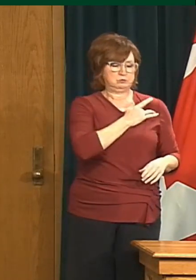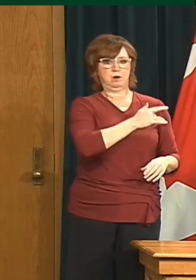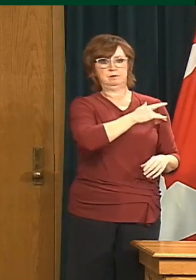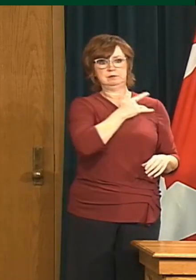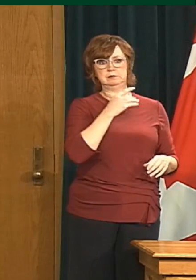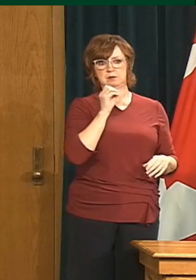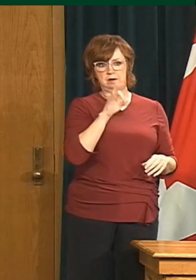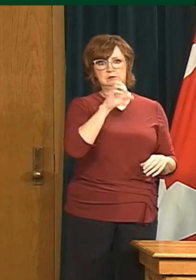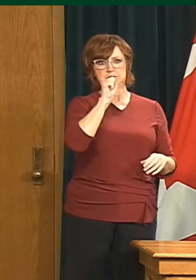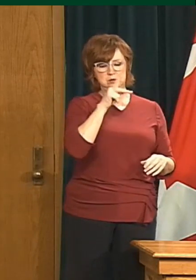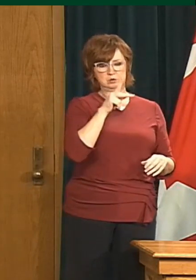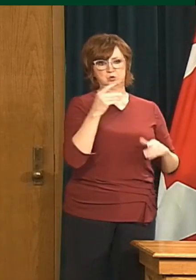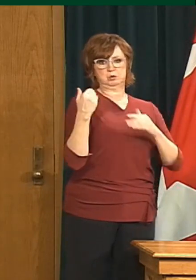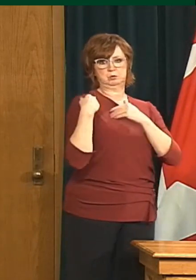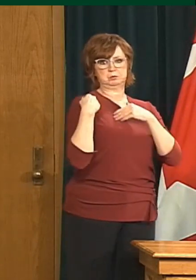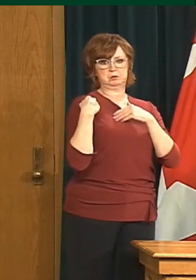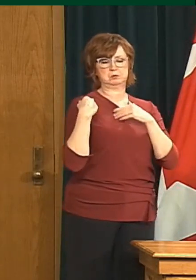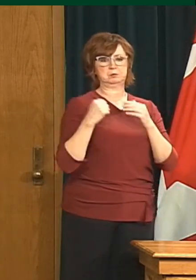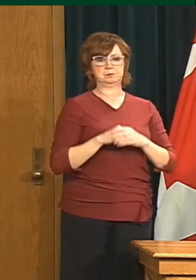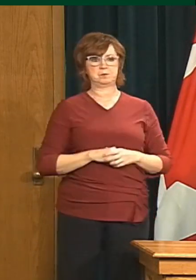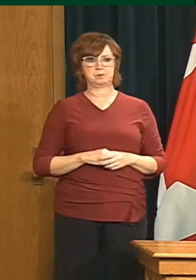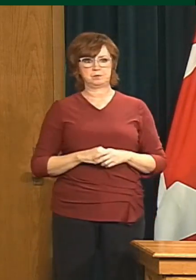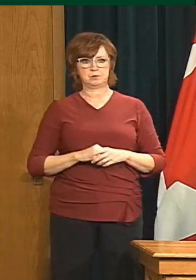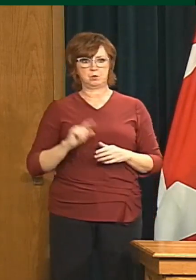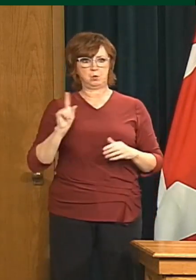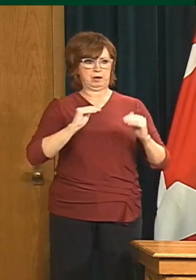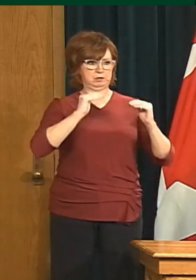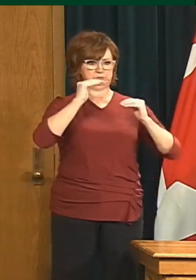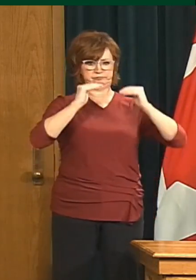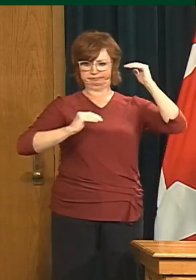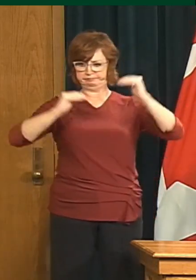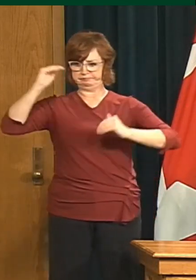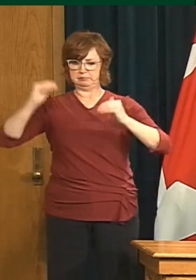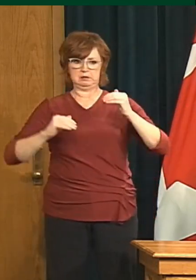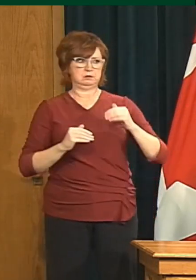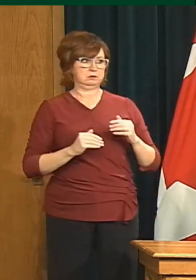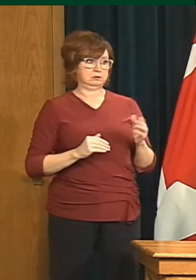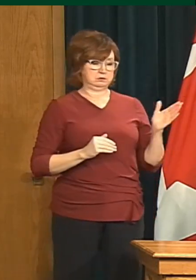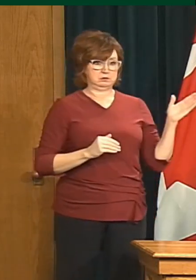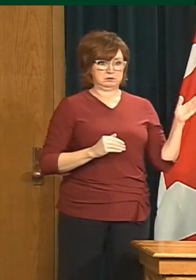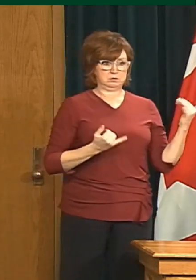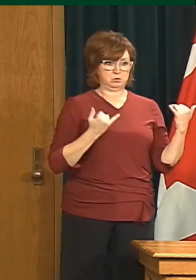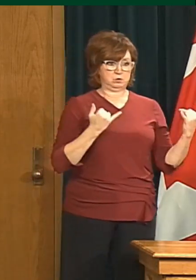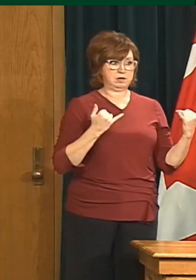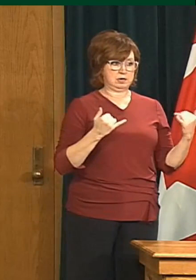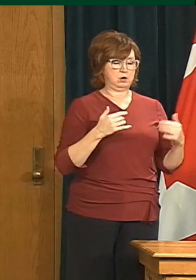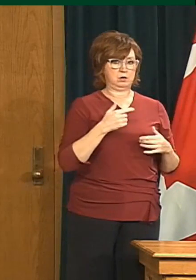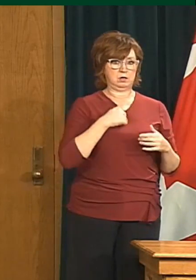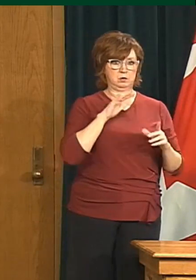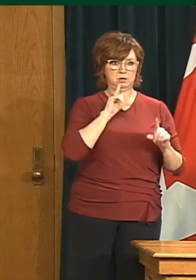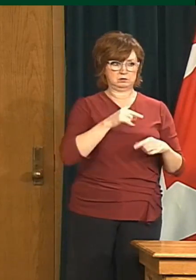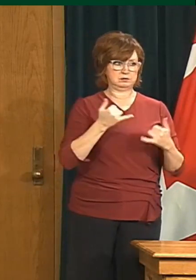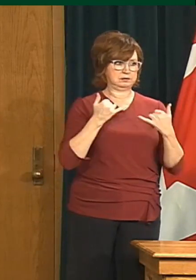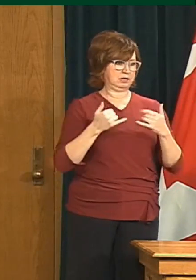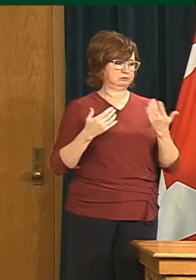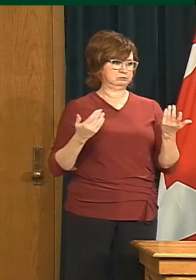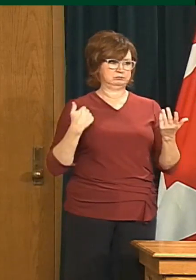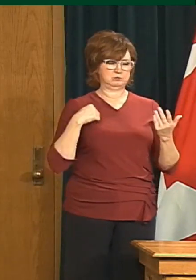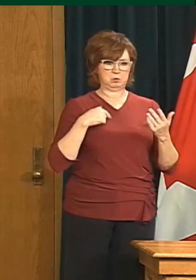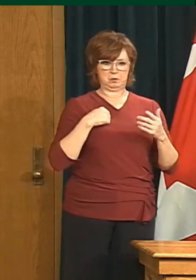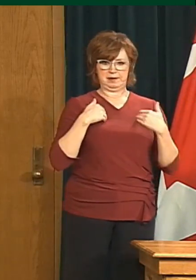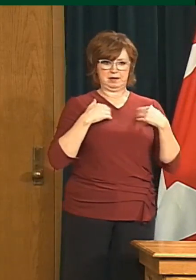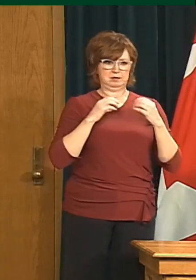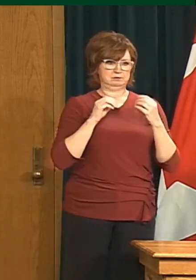I'll take that one. Right now, very much most everything's out of our control.